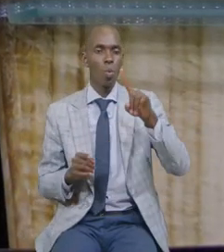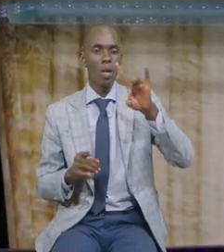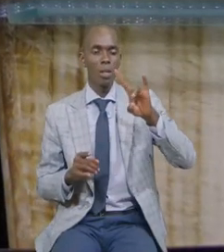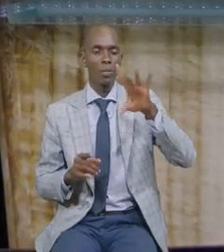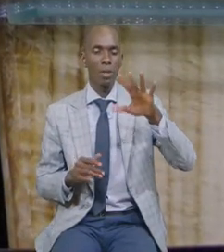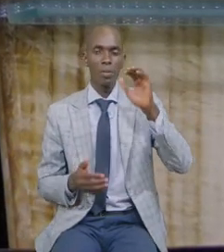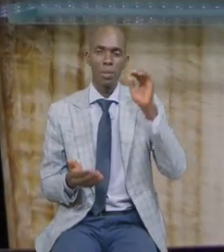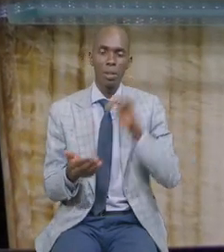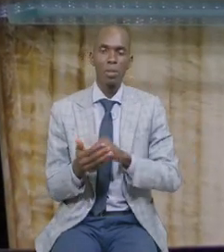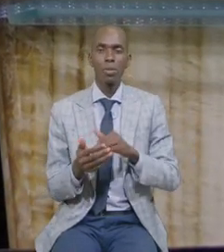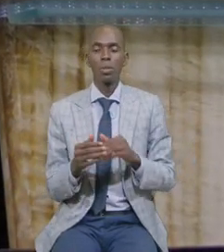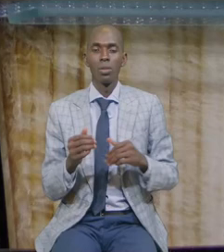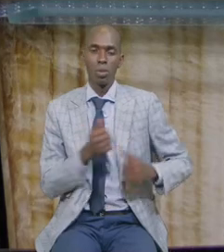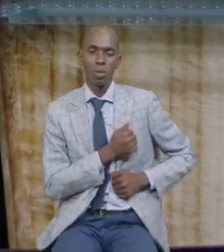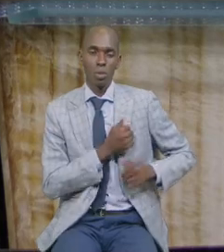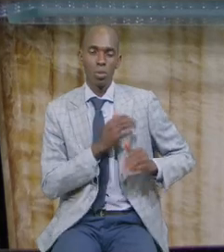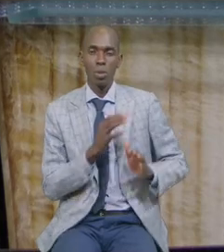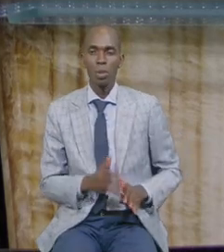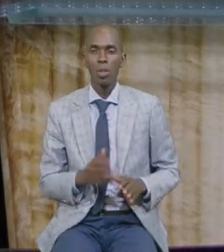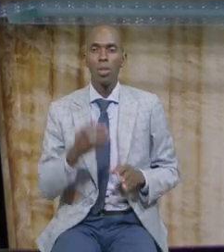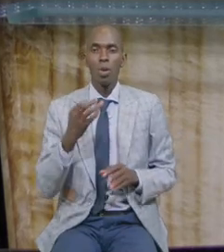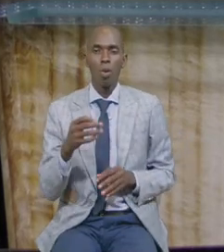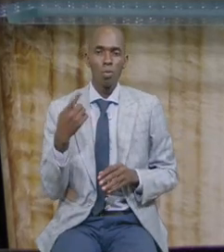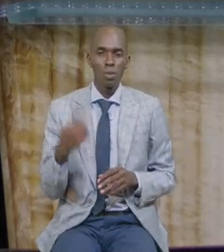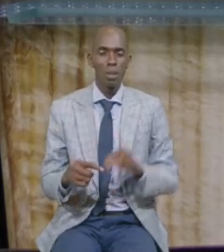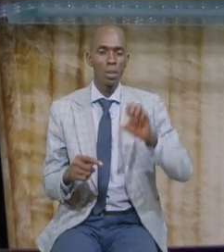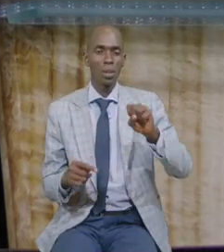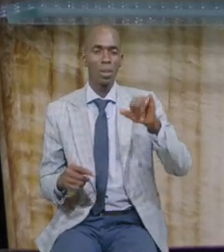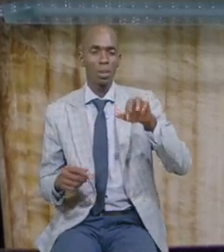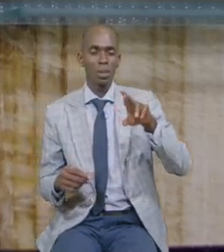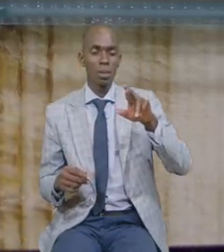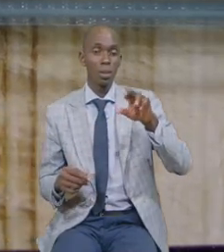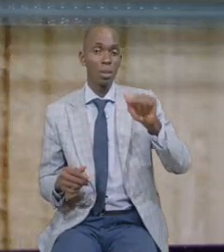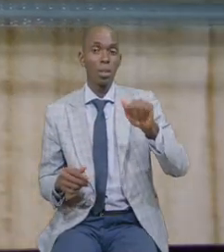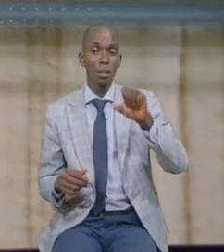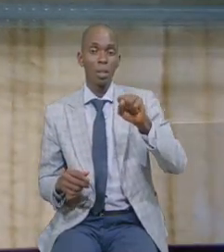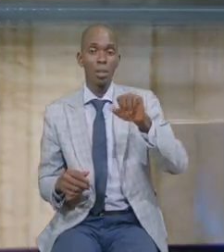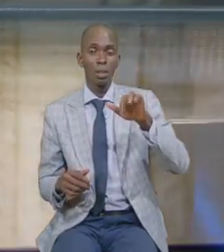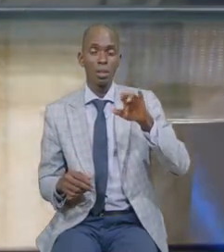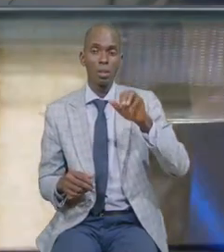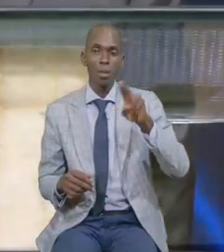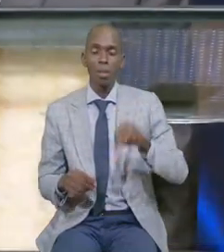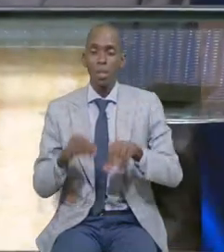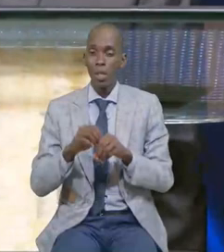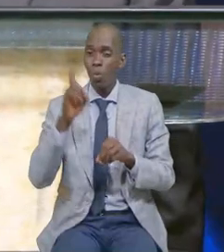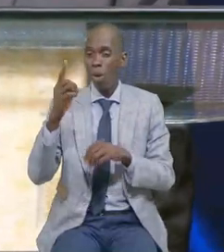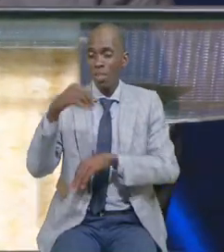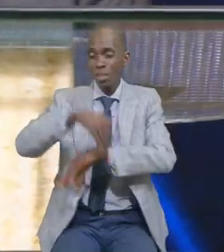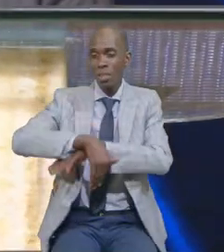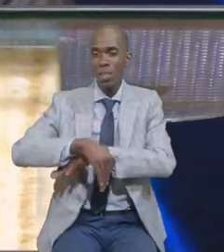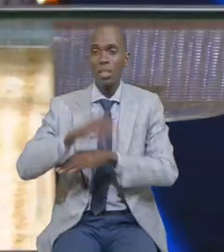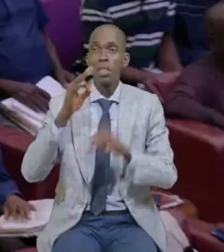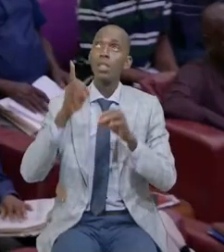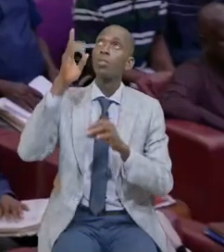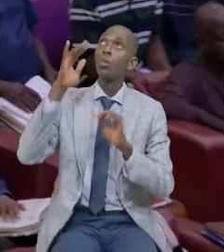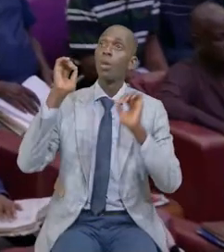185,000 soldiers of the Assyrian Empire in one night. If God can do that, God will conquer